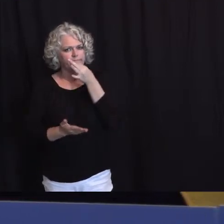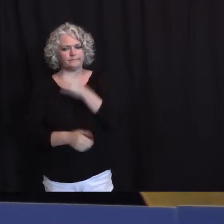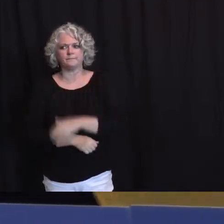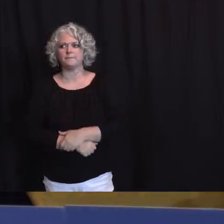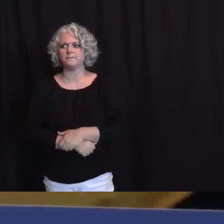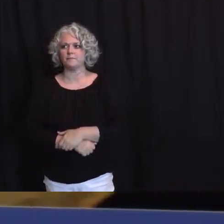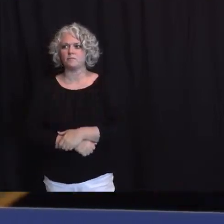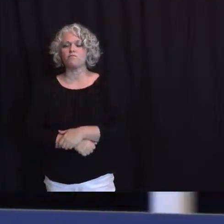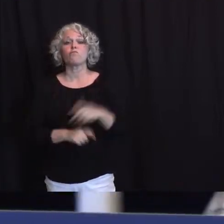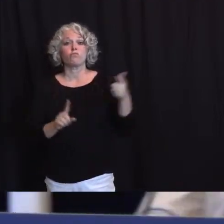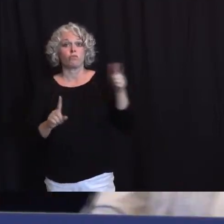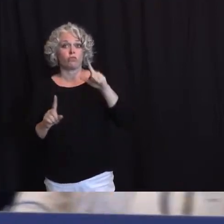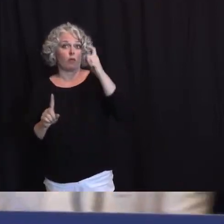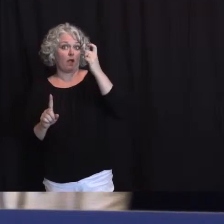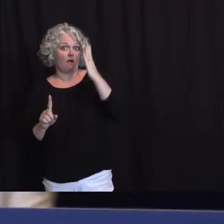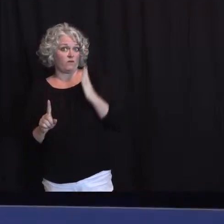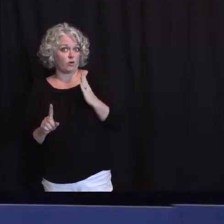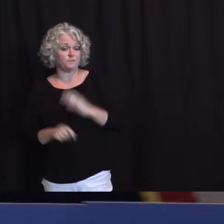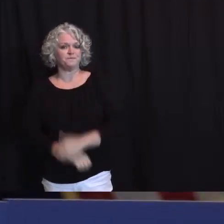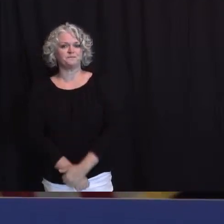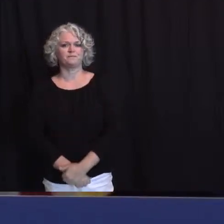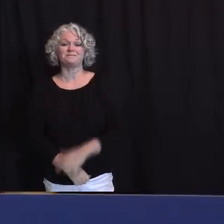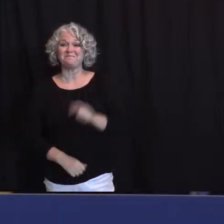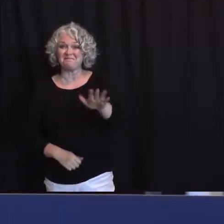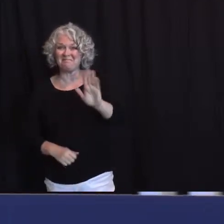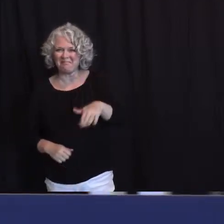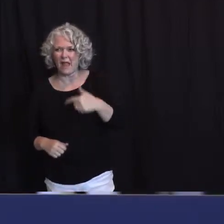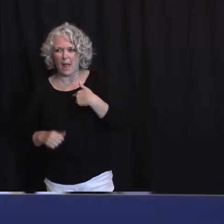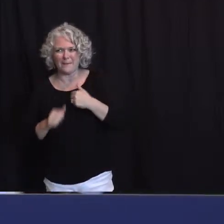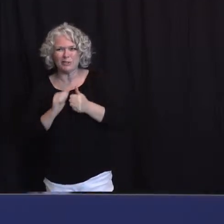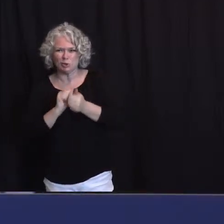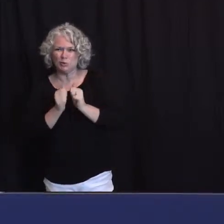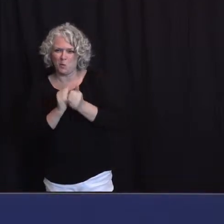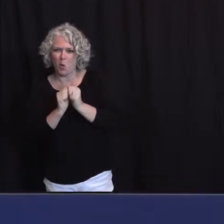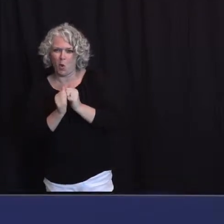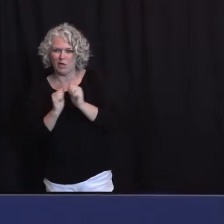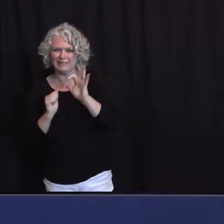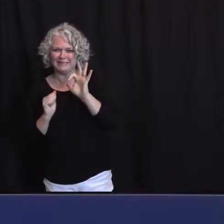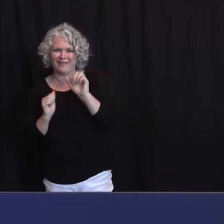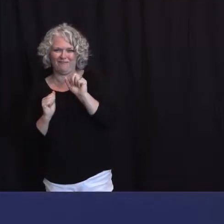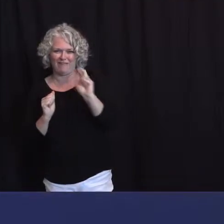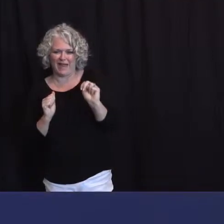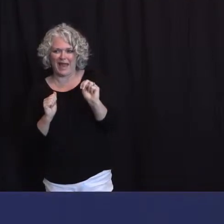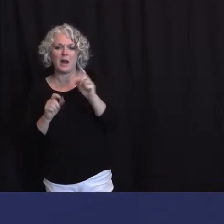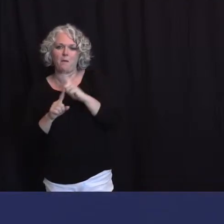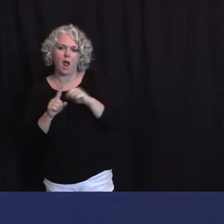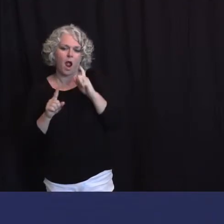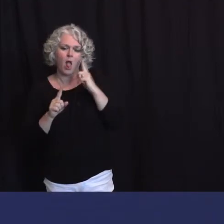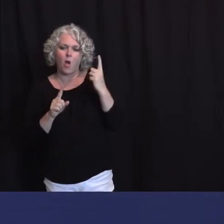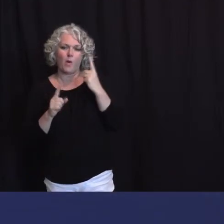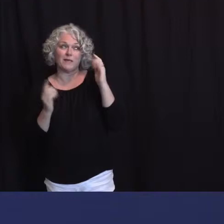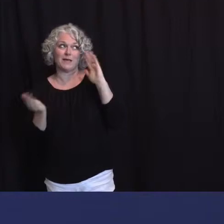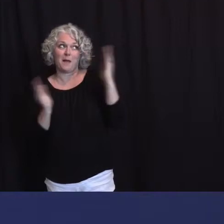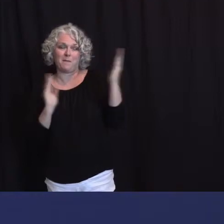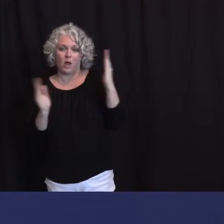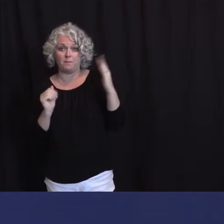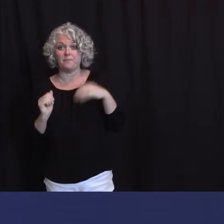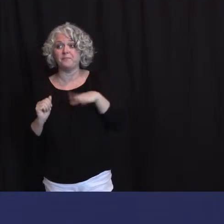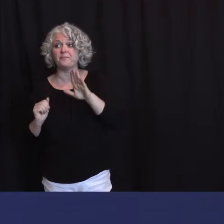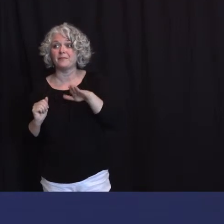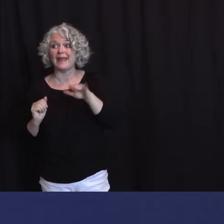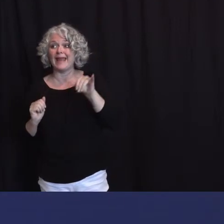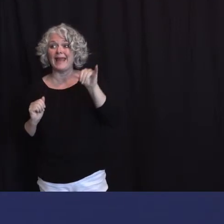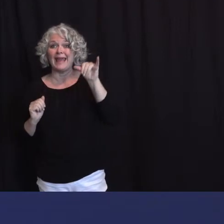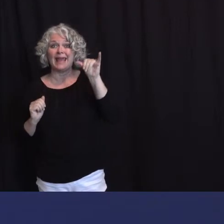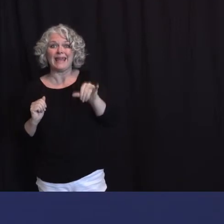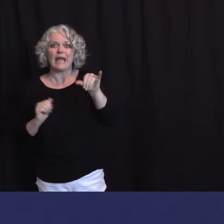I take this, again, I'm a sports fan, so I take this through the sports anecdotes. And I know the Yankees were in this position